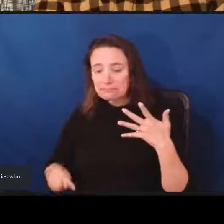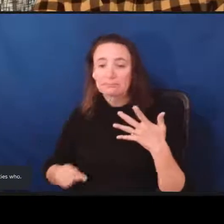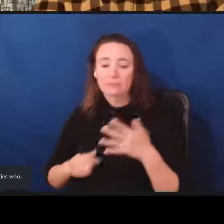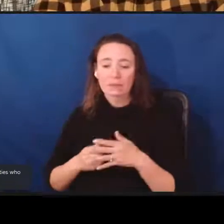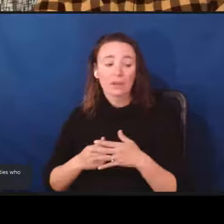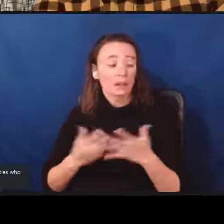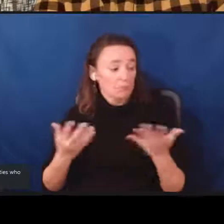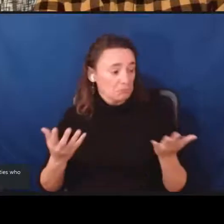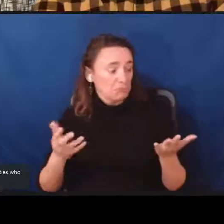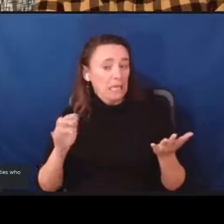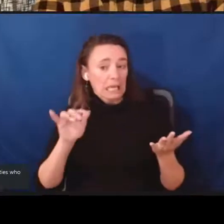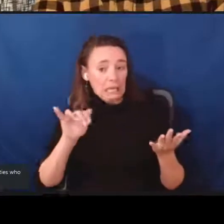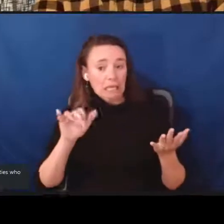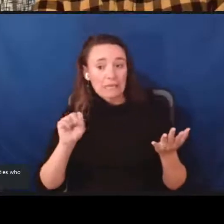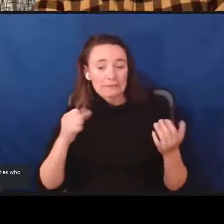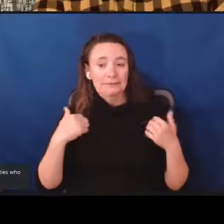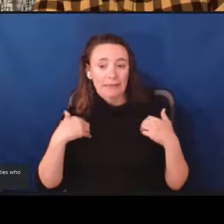also,